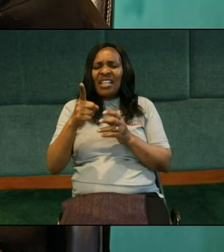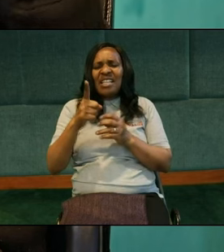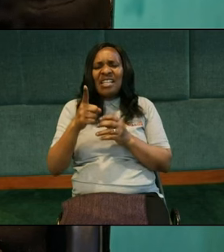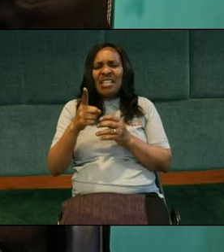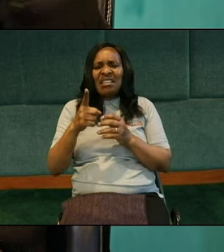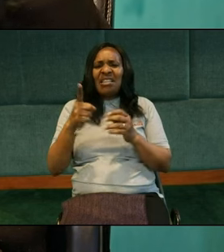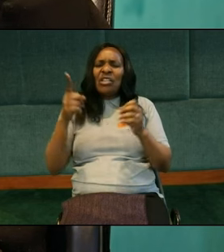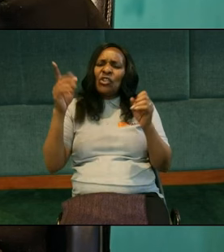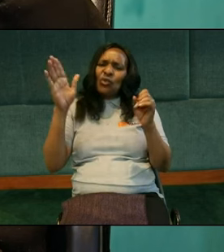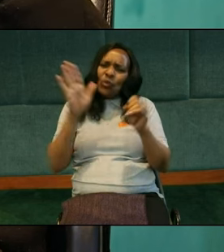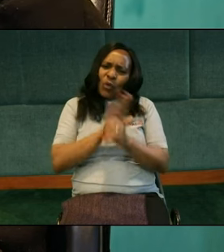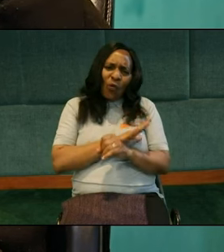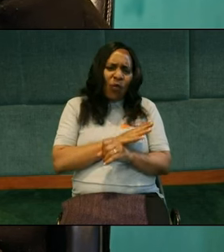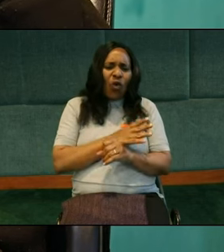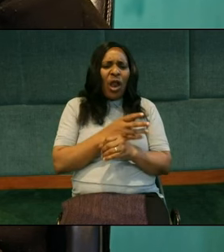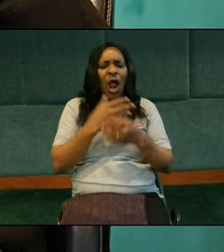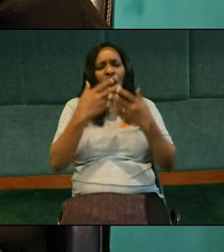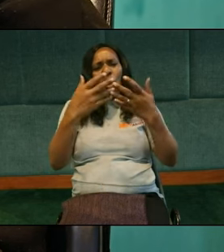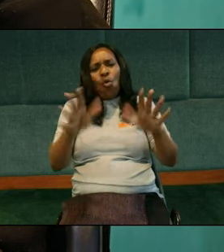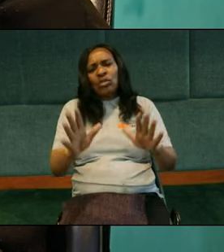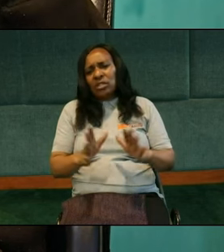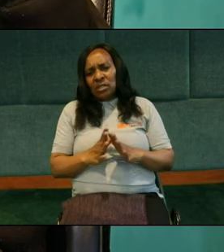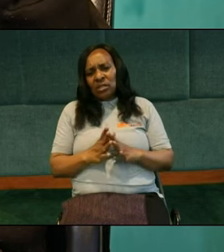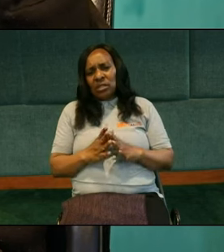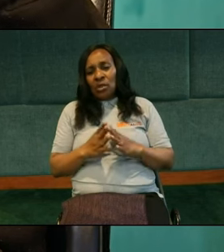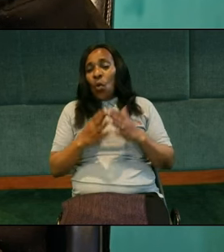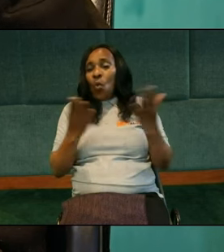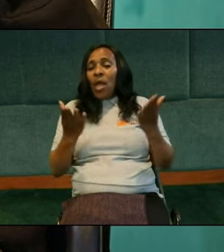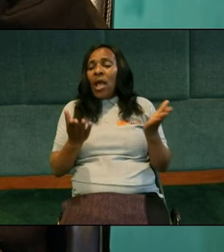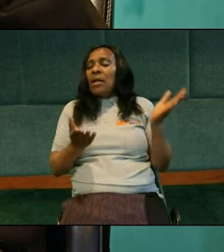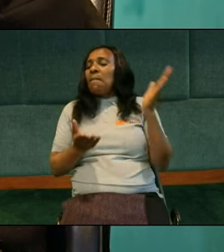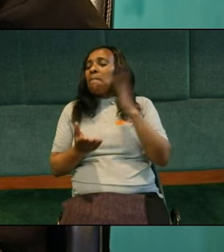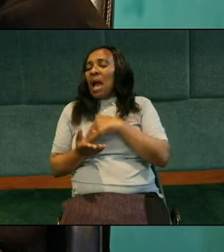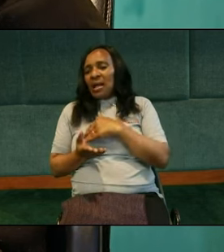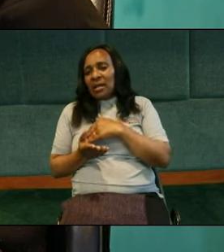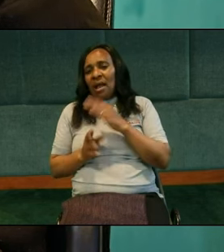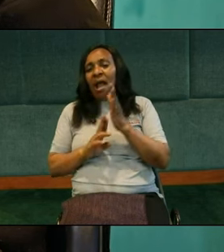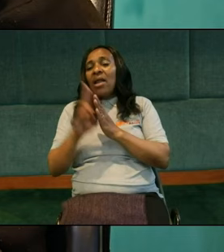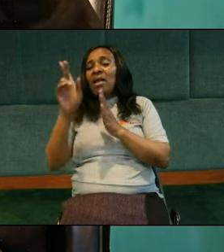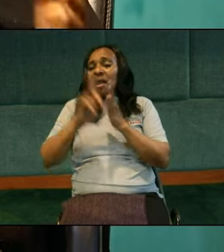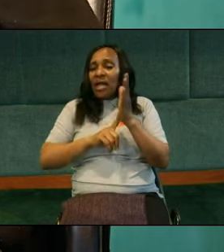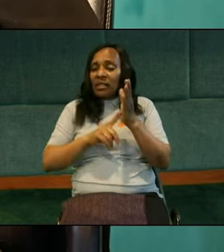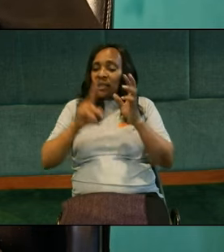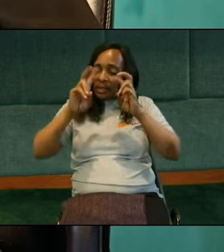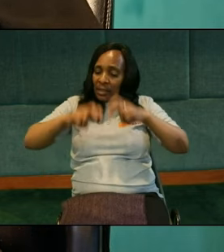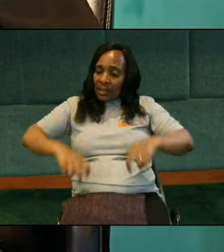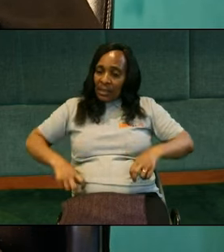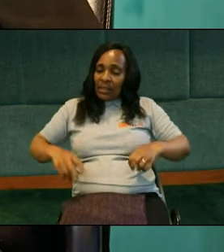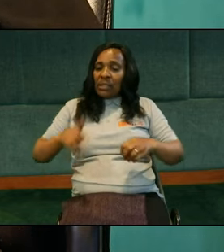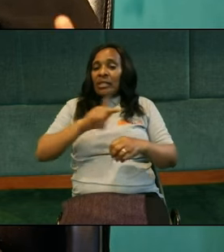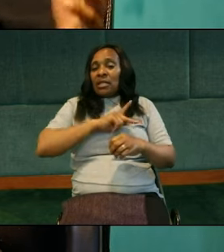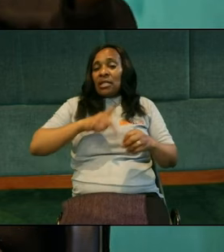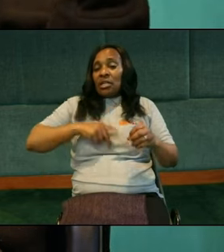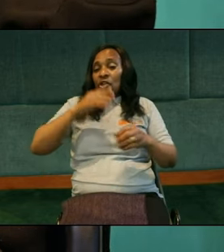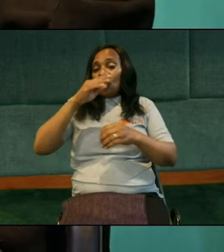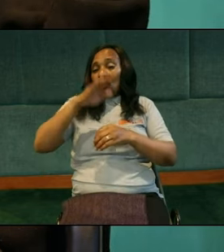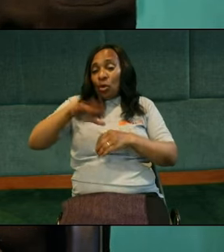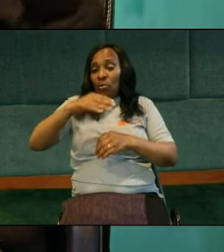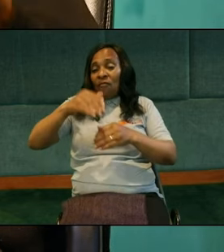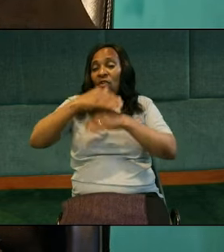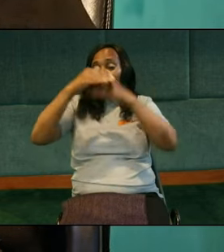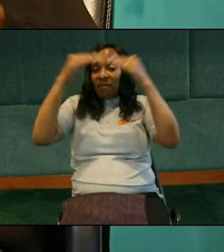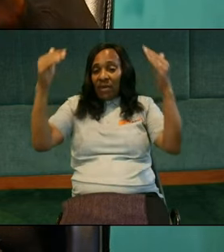he's totally lost, in a point where he has to turn back, unless his kingdom will just fall straight off. Mm-hmm. So I feel like that's